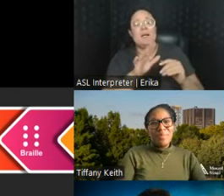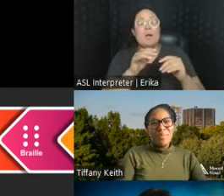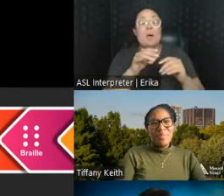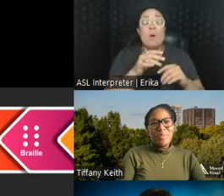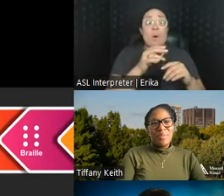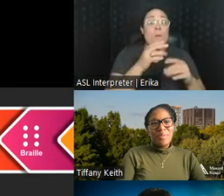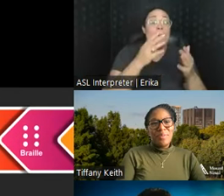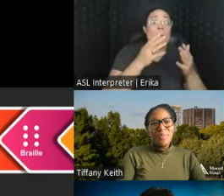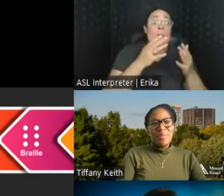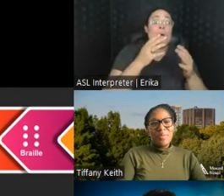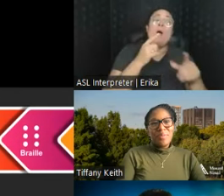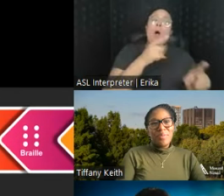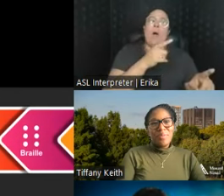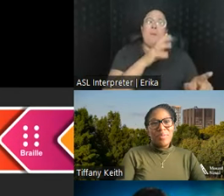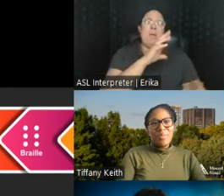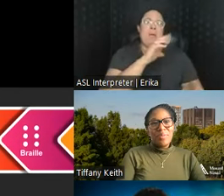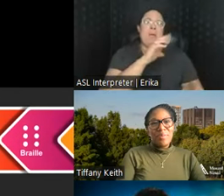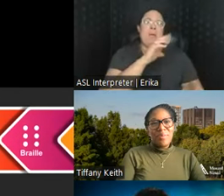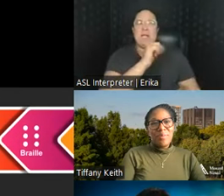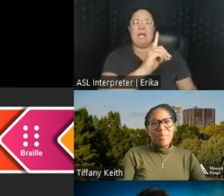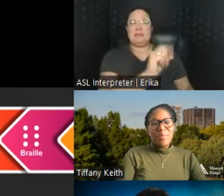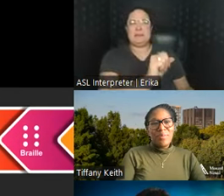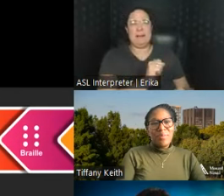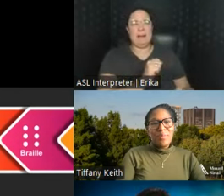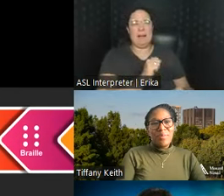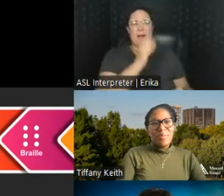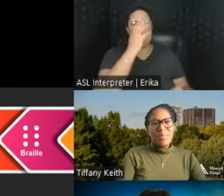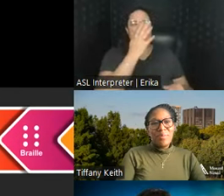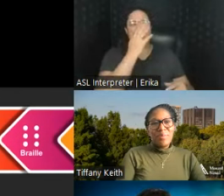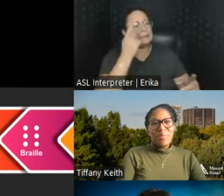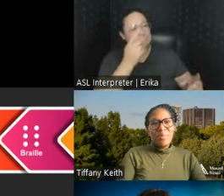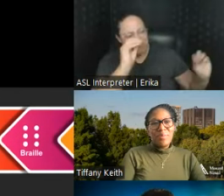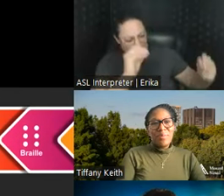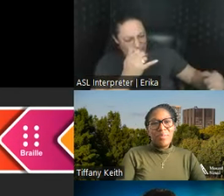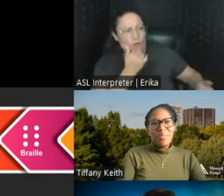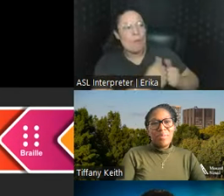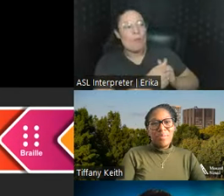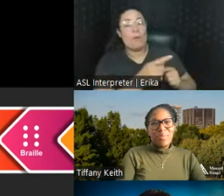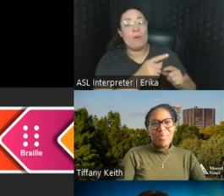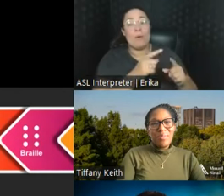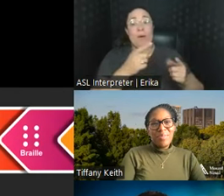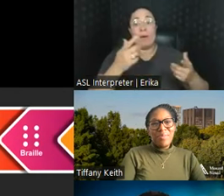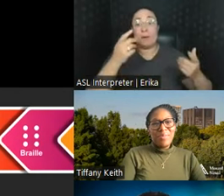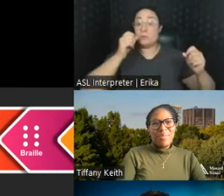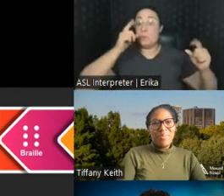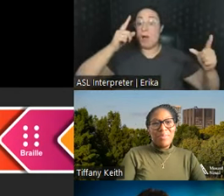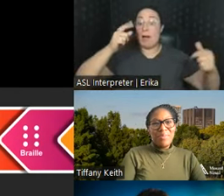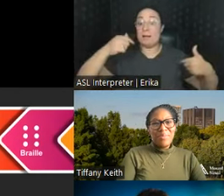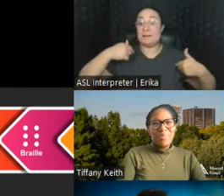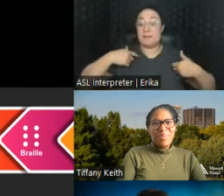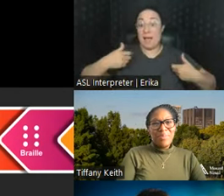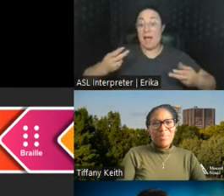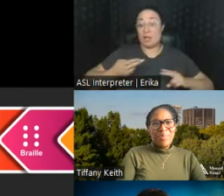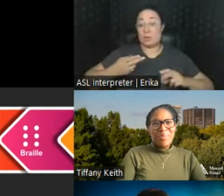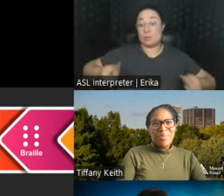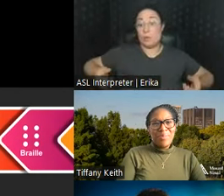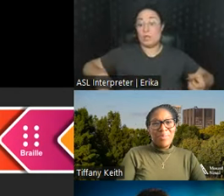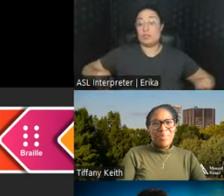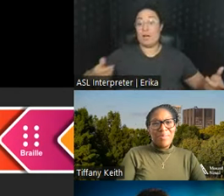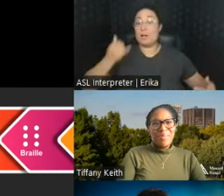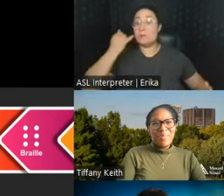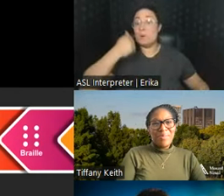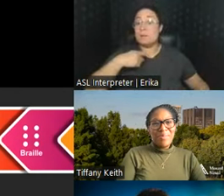cannot see it. I left this part out of my image description on purpose, but I use a wheelchair. Surprise! And if I hadn't said